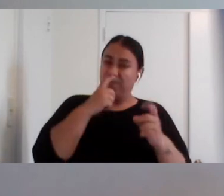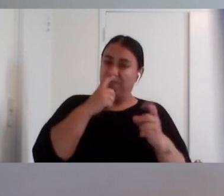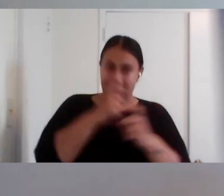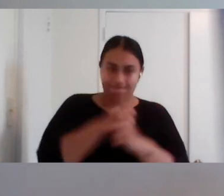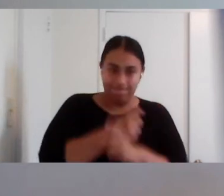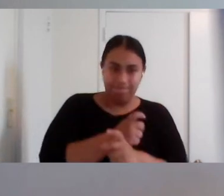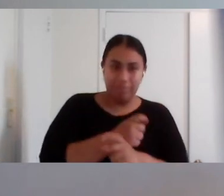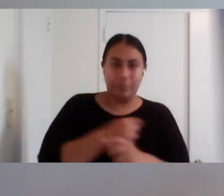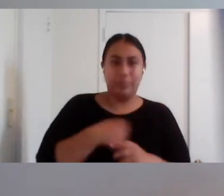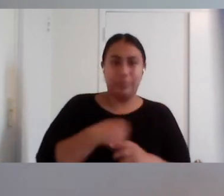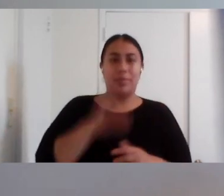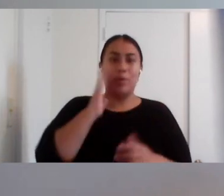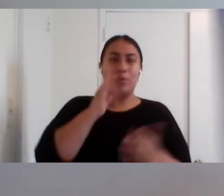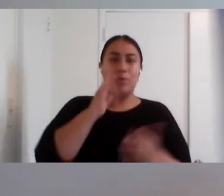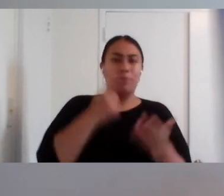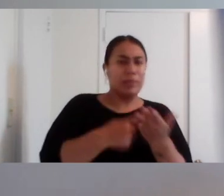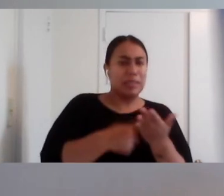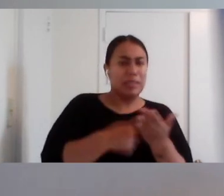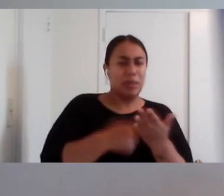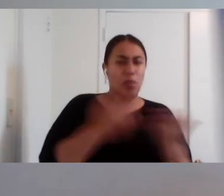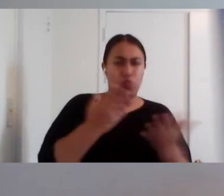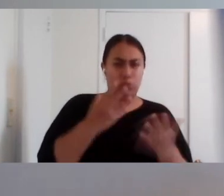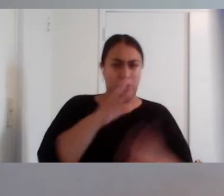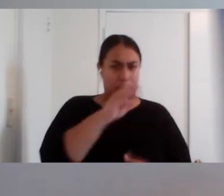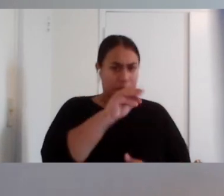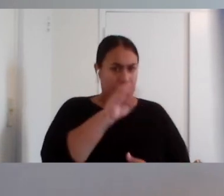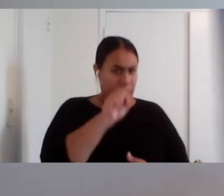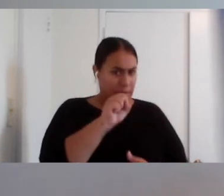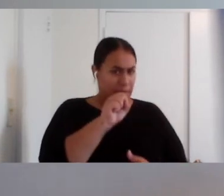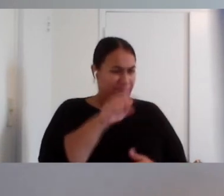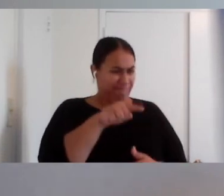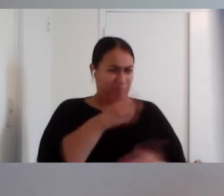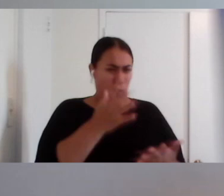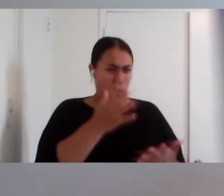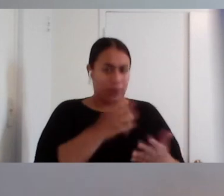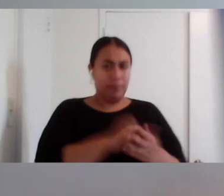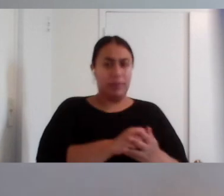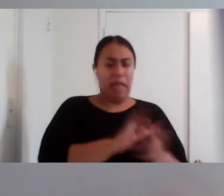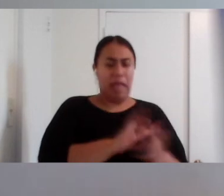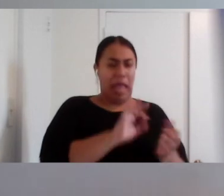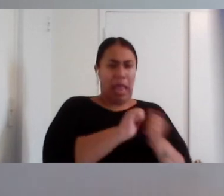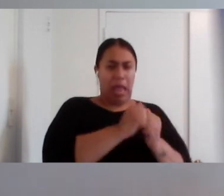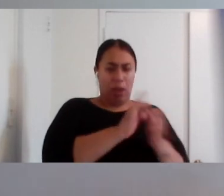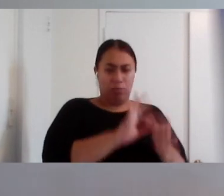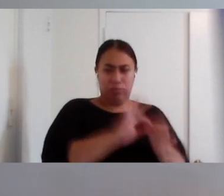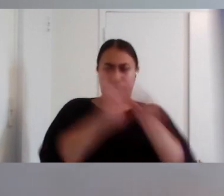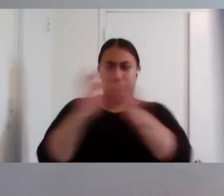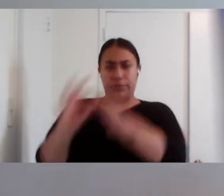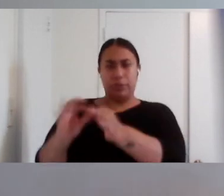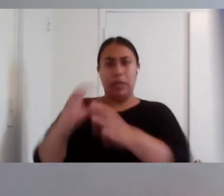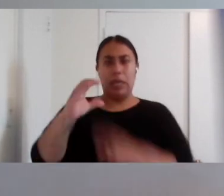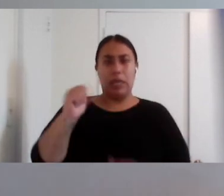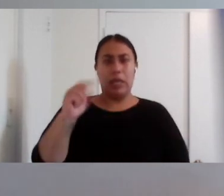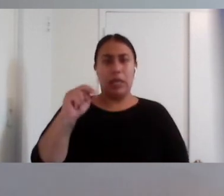cannabis later on, as mentioned, but initially I'm going to start off and dive into all things related to MS. If you are returning and a regular